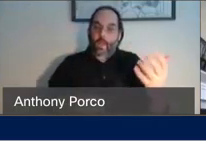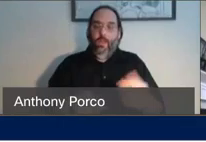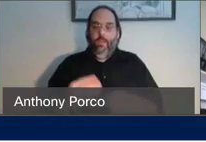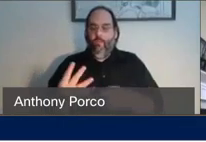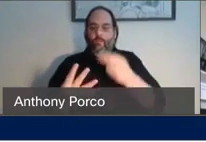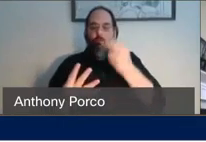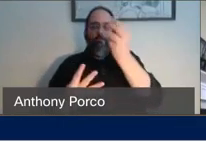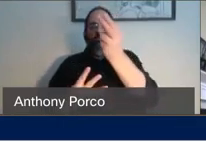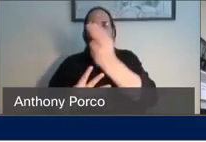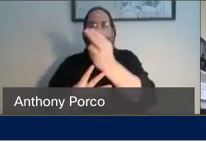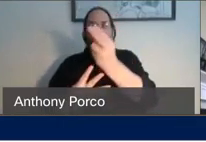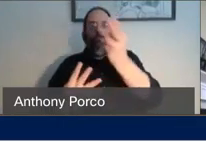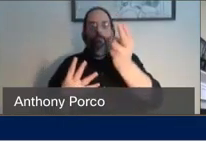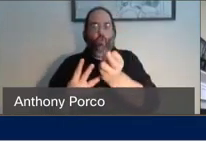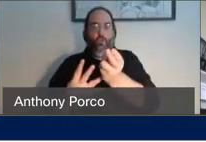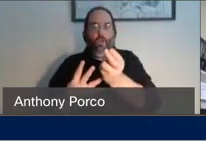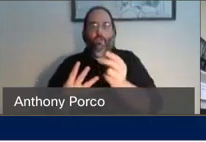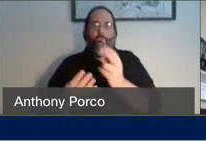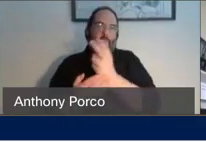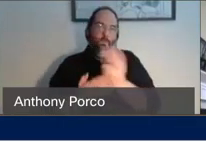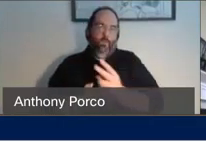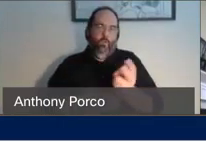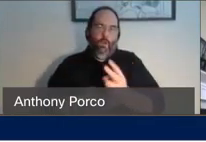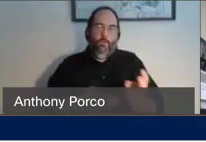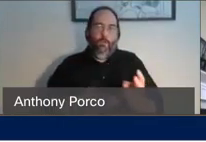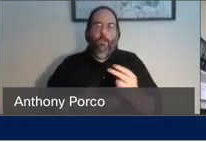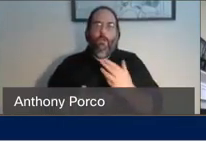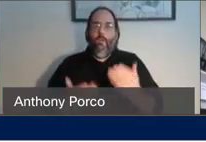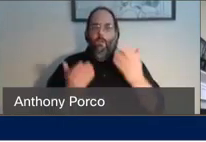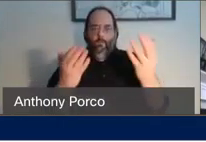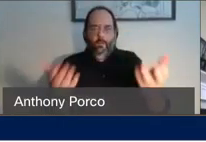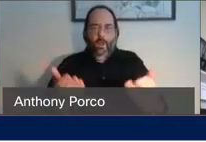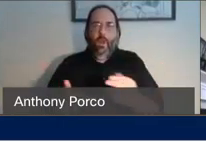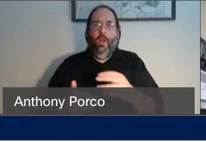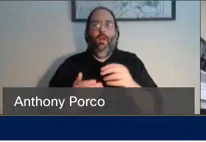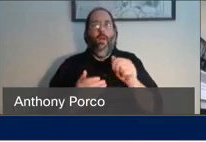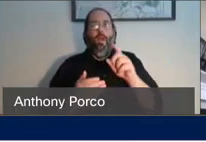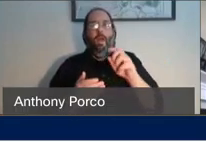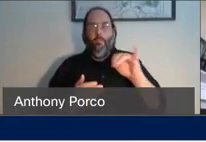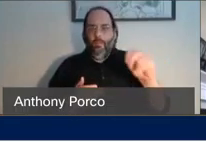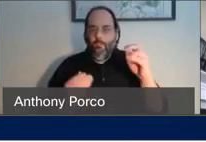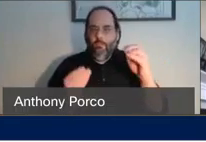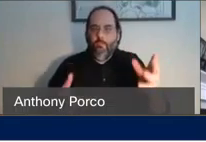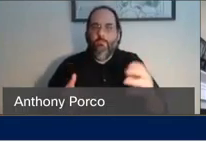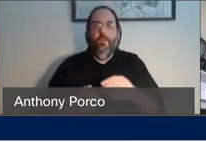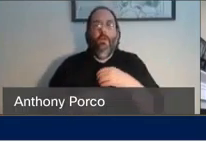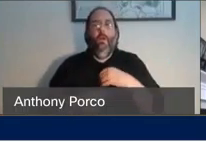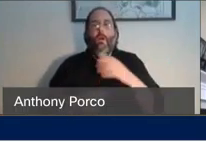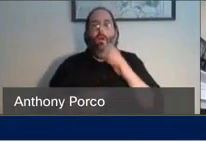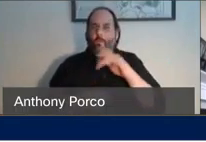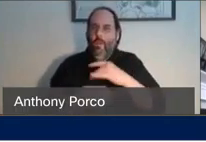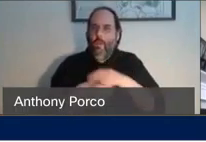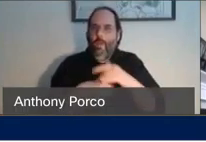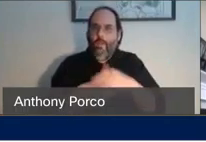We'll provide a Q&A session, IT Q&A session. All DDS staff will be available for your questions